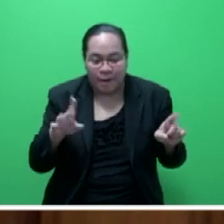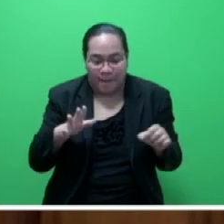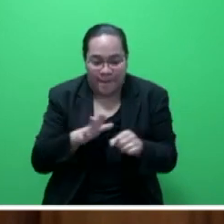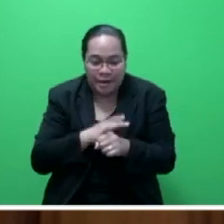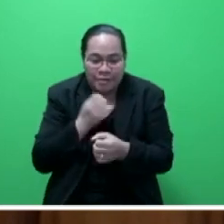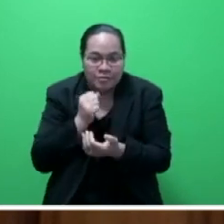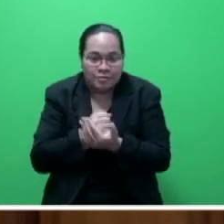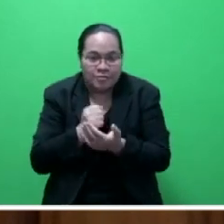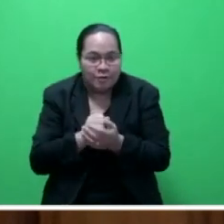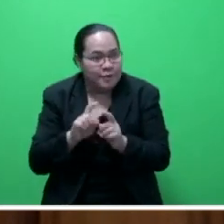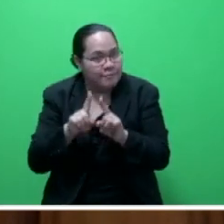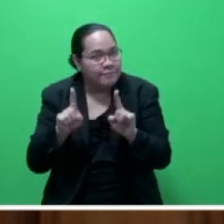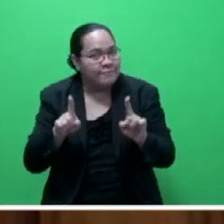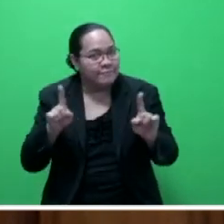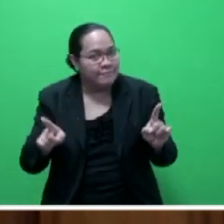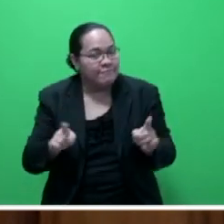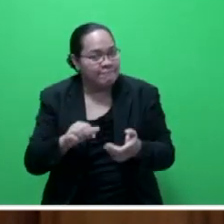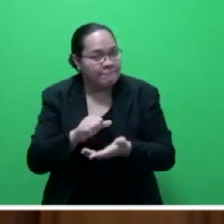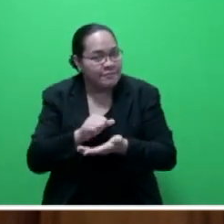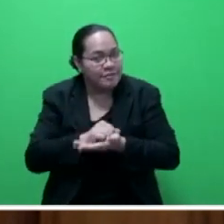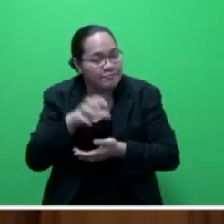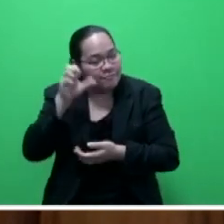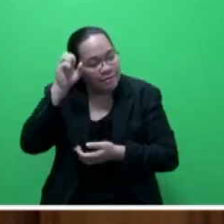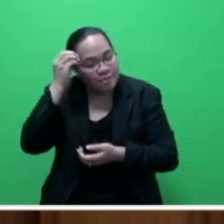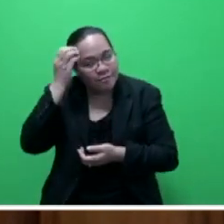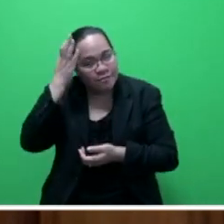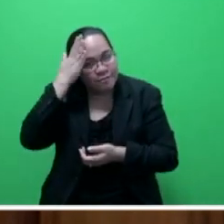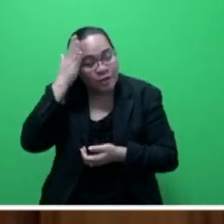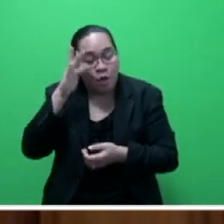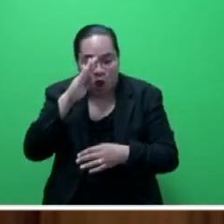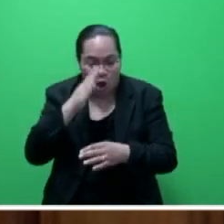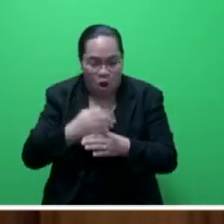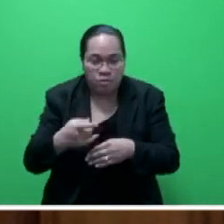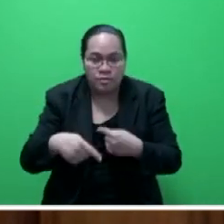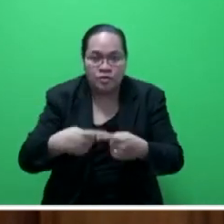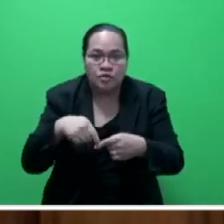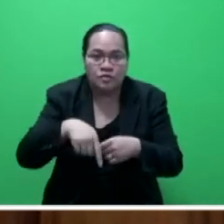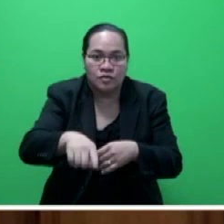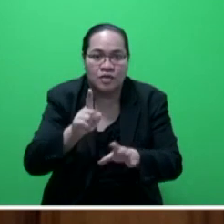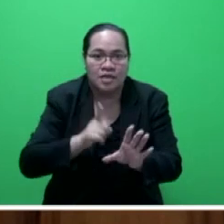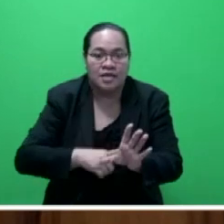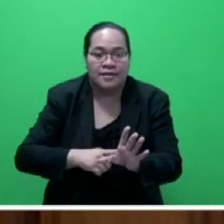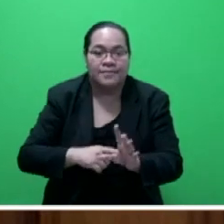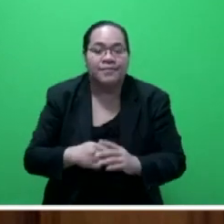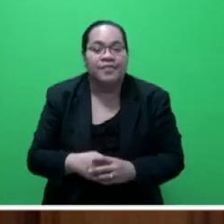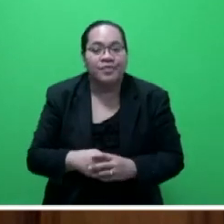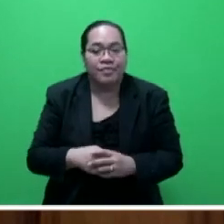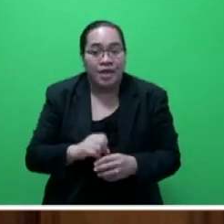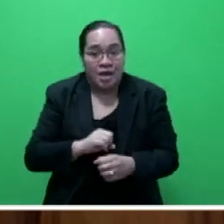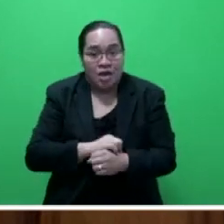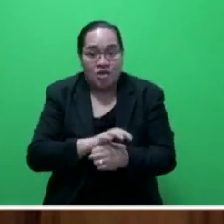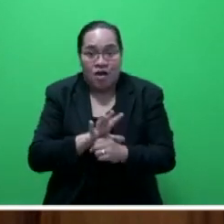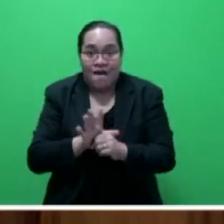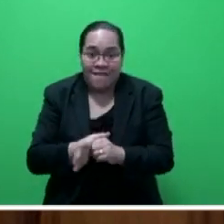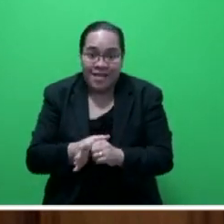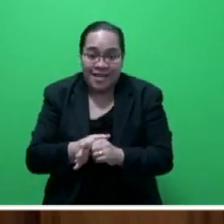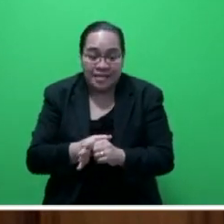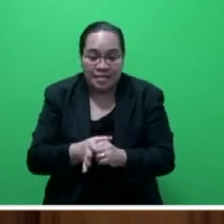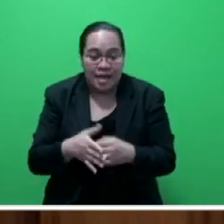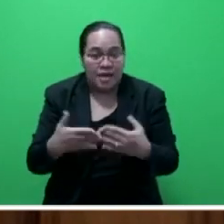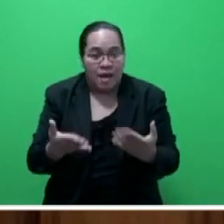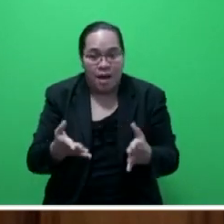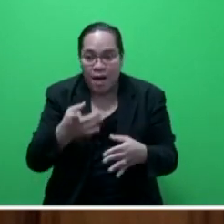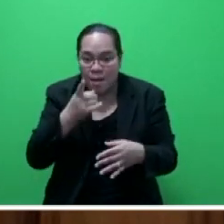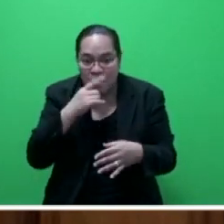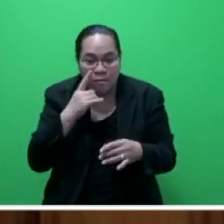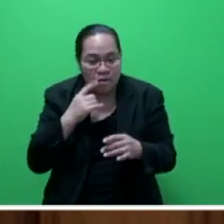new fiscal year. Honorable speakers say, with COVID-19 forcing people to